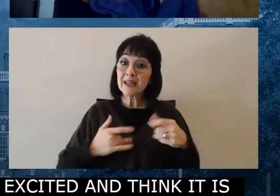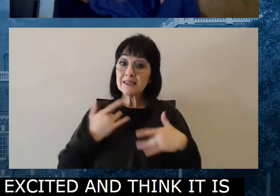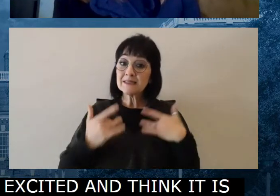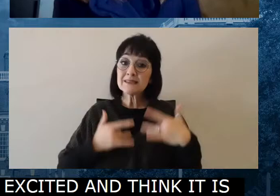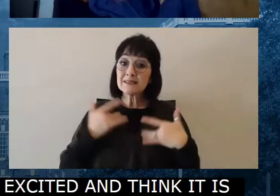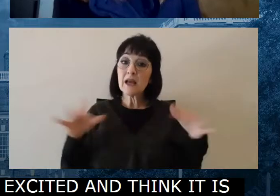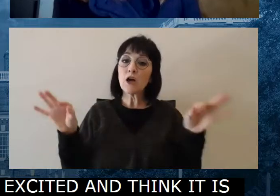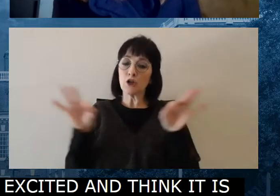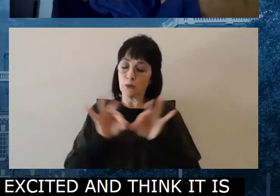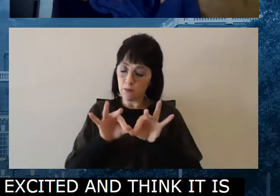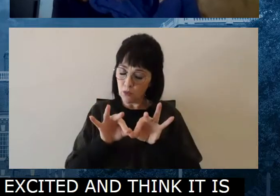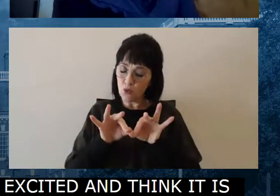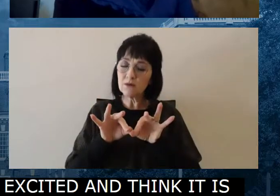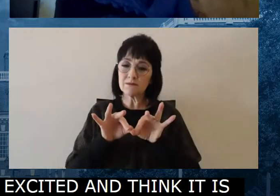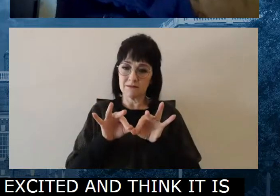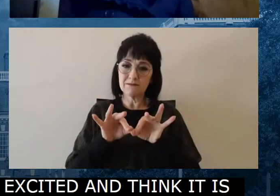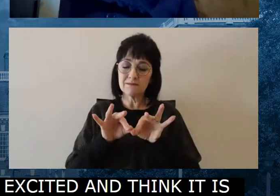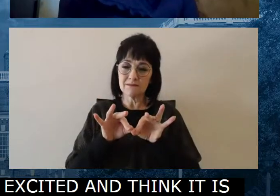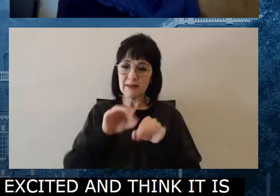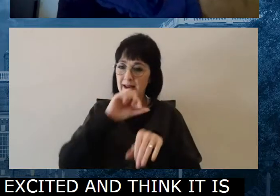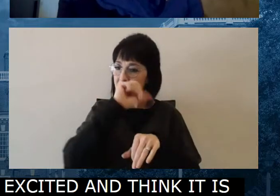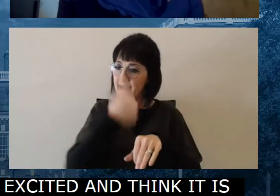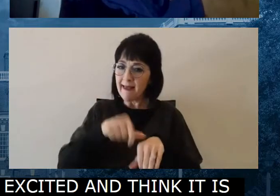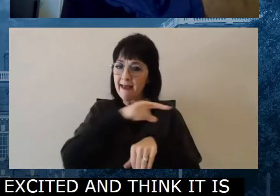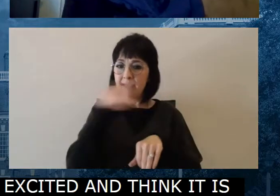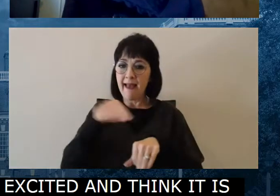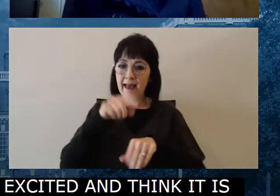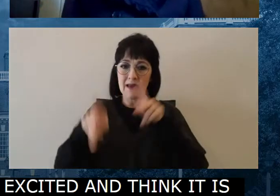our equity efforts as well.